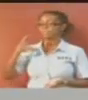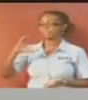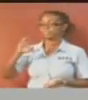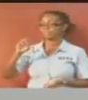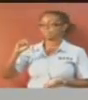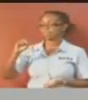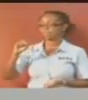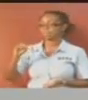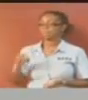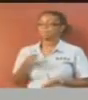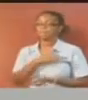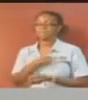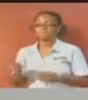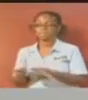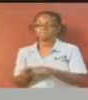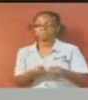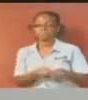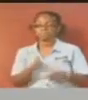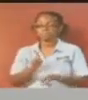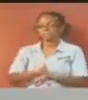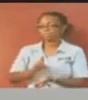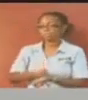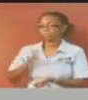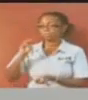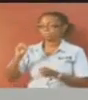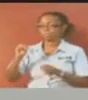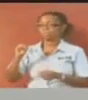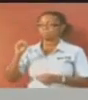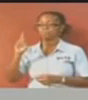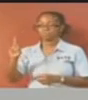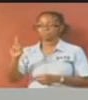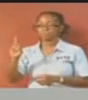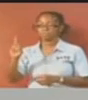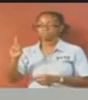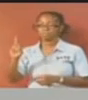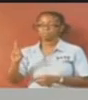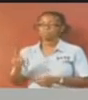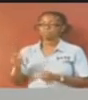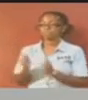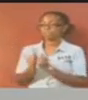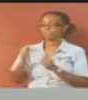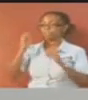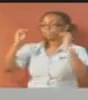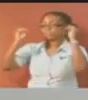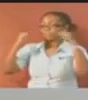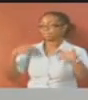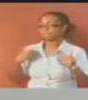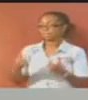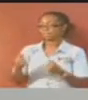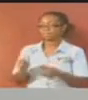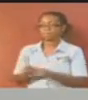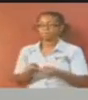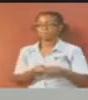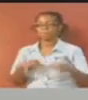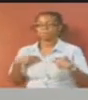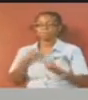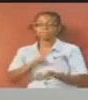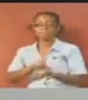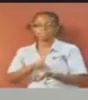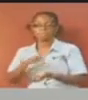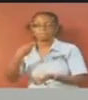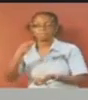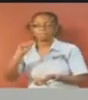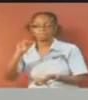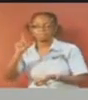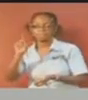Miriam Richards, Principal Medical Officer at the Ministry of Health. We also have Dr. Avery Hines, Technical Director,